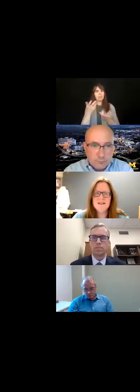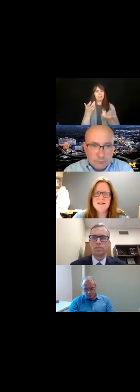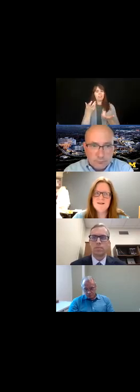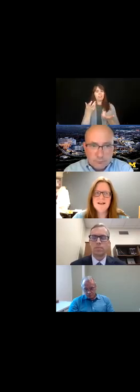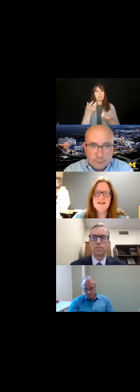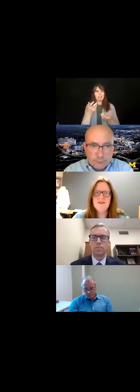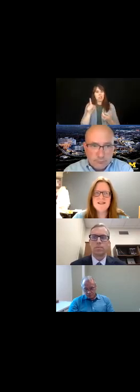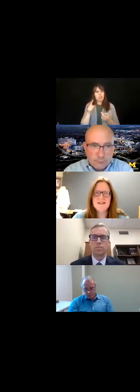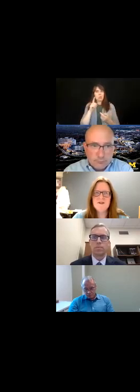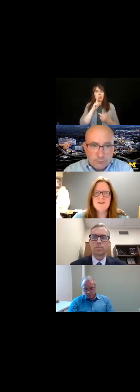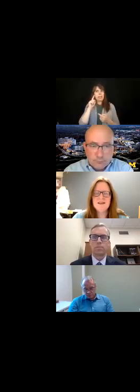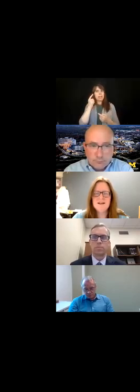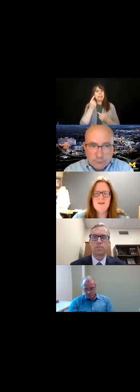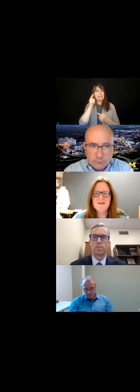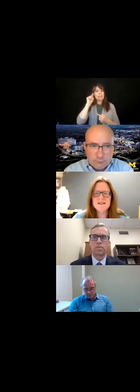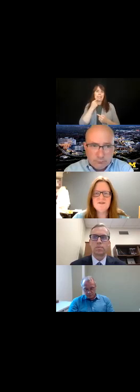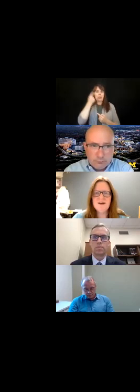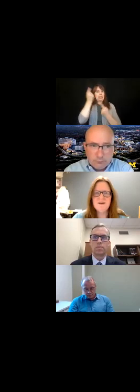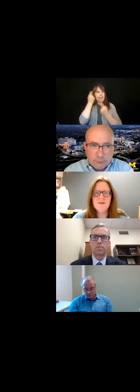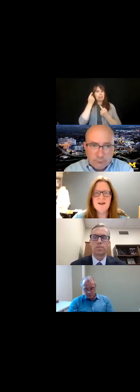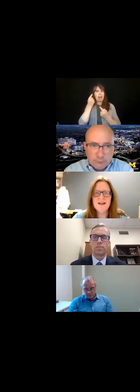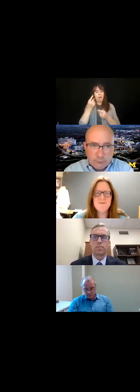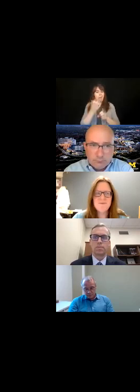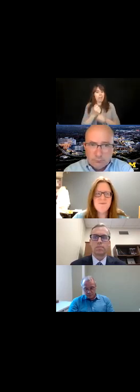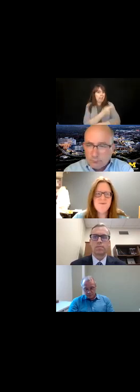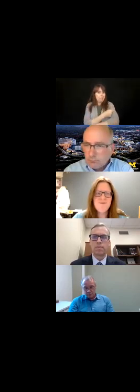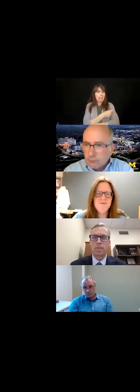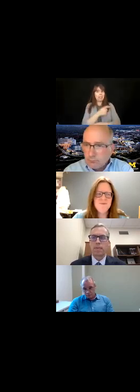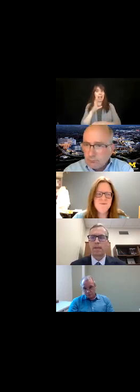seriously consider getting these vaccines for ourselves and our families if we haven't already.